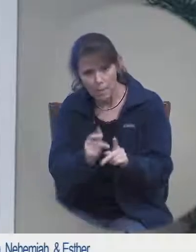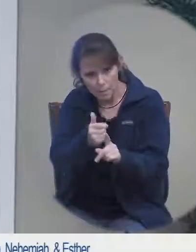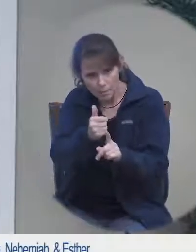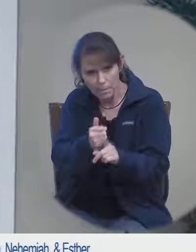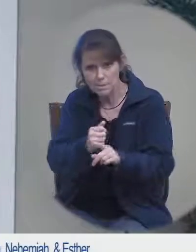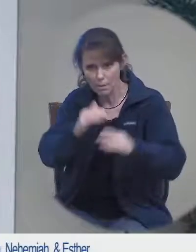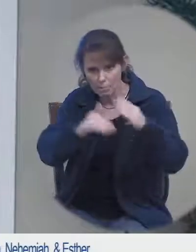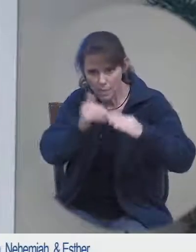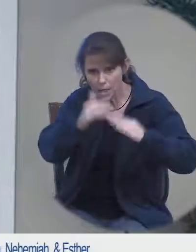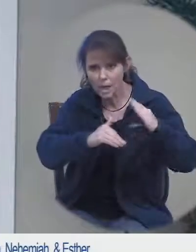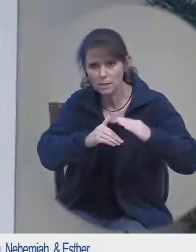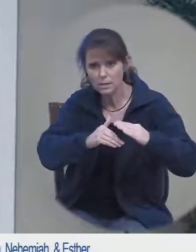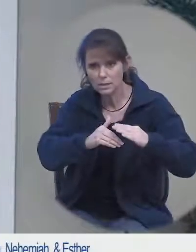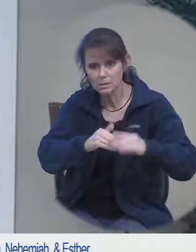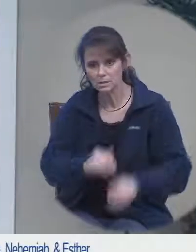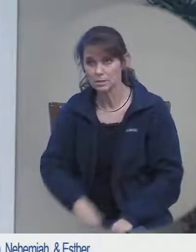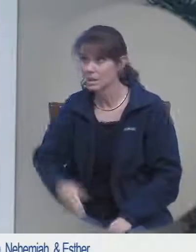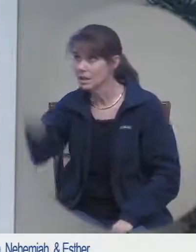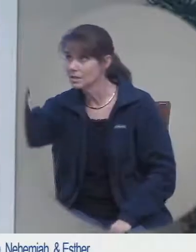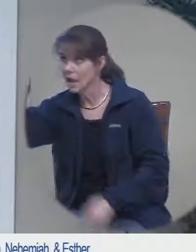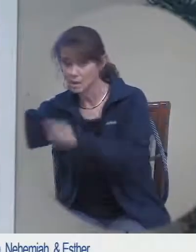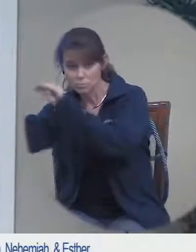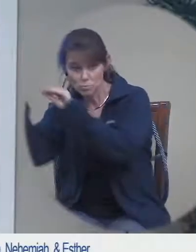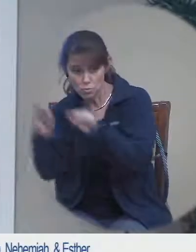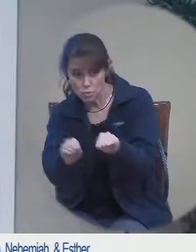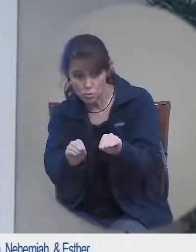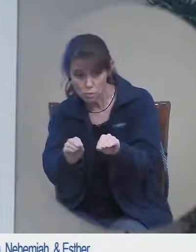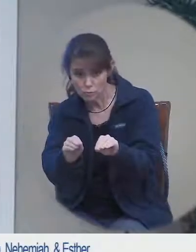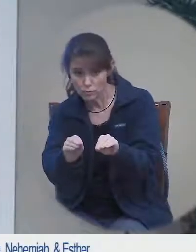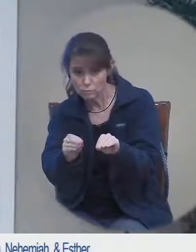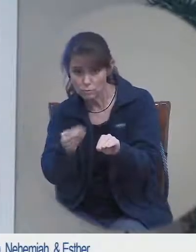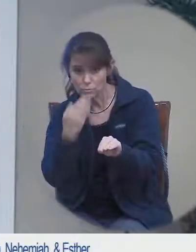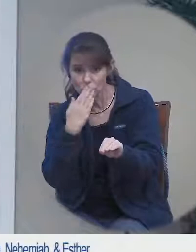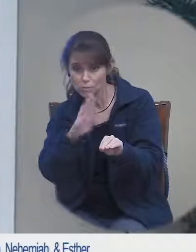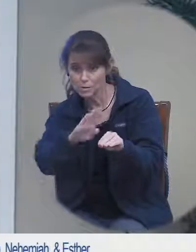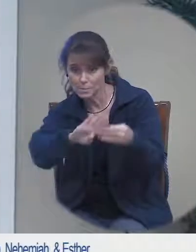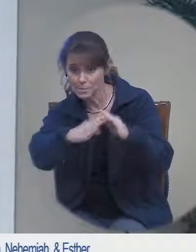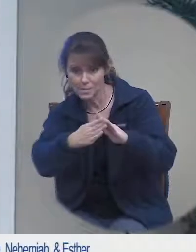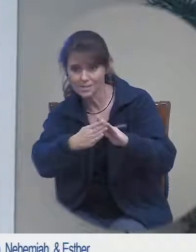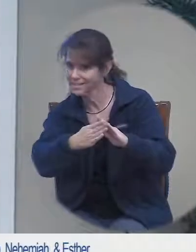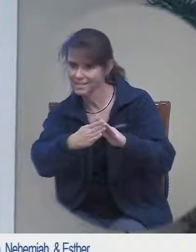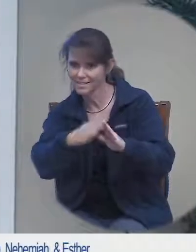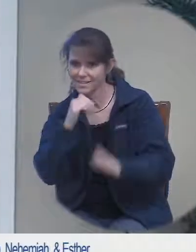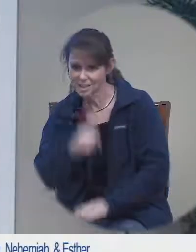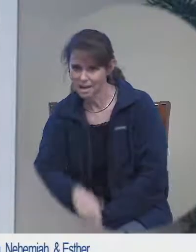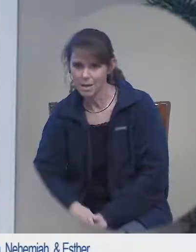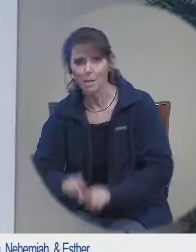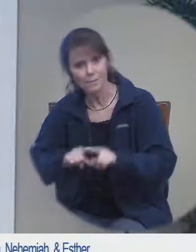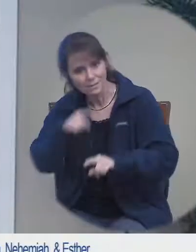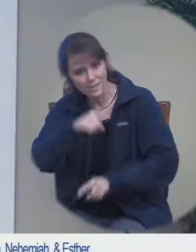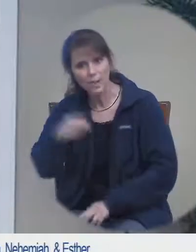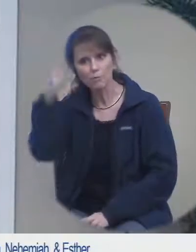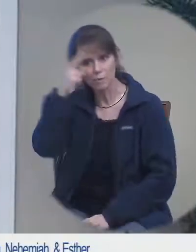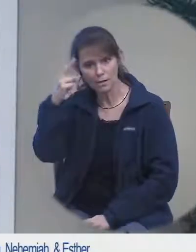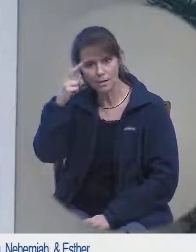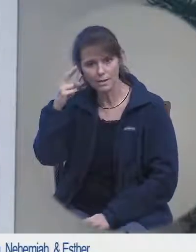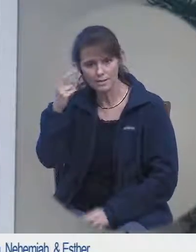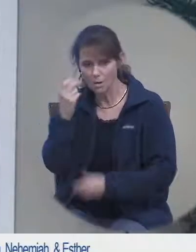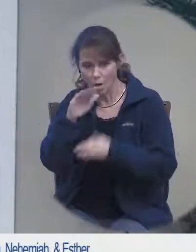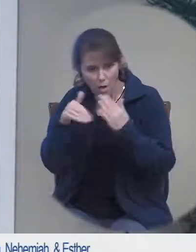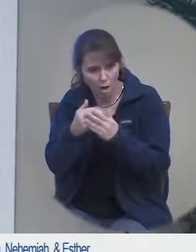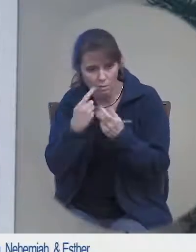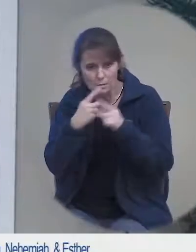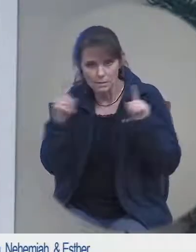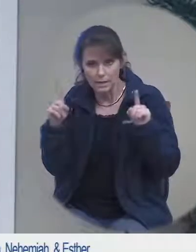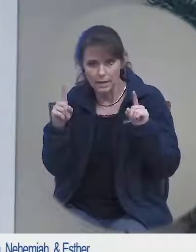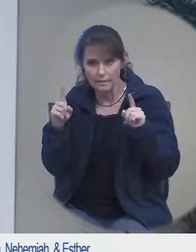to Jerusalem? No, the people were moving by lot. But they recognized that any blessing, any success they had ultimately came as a gift